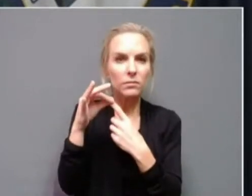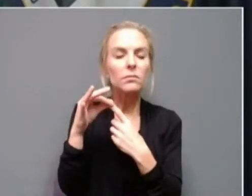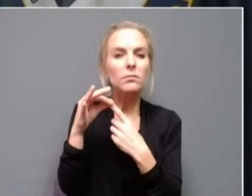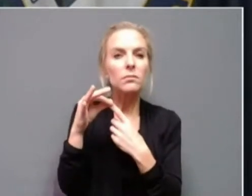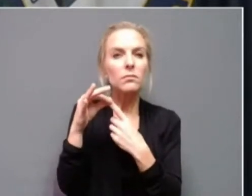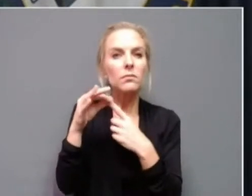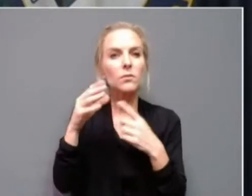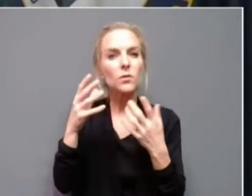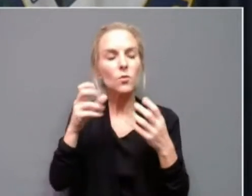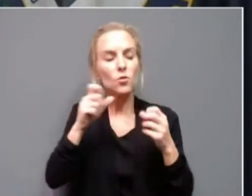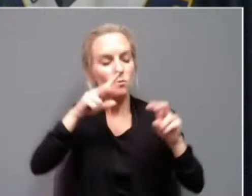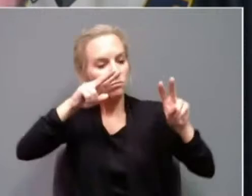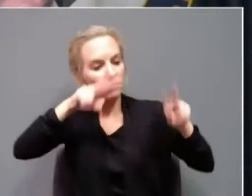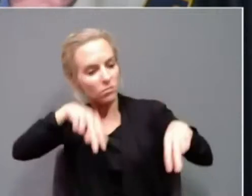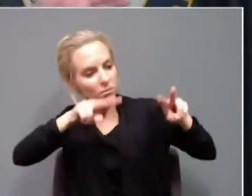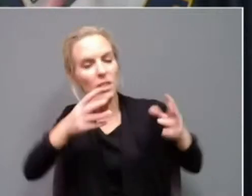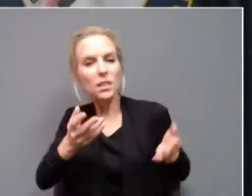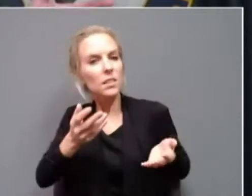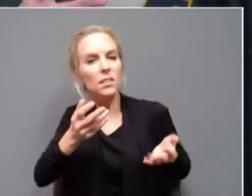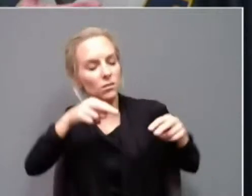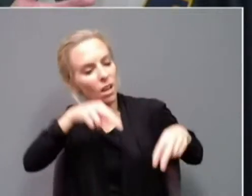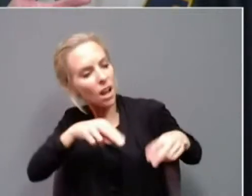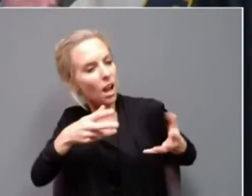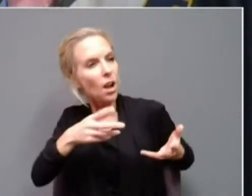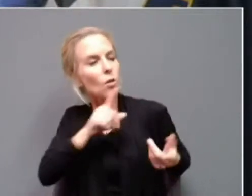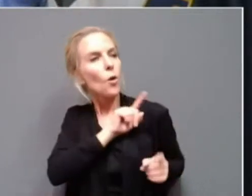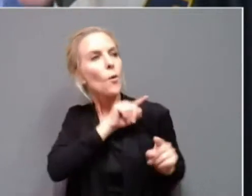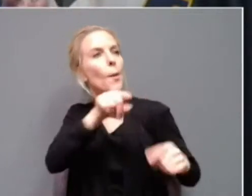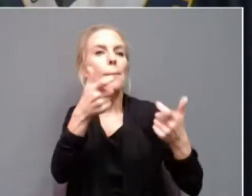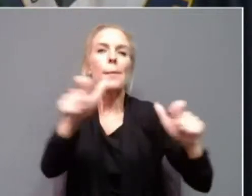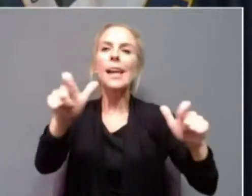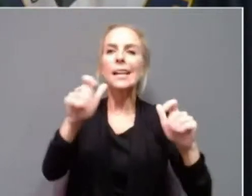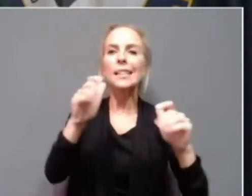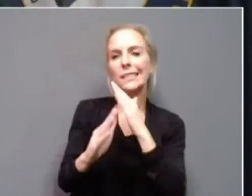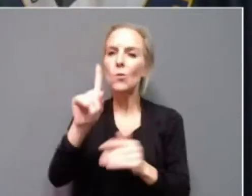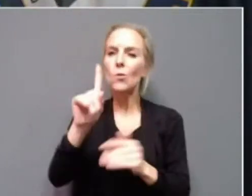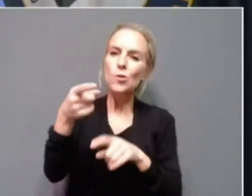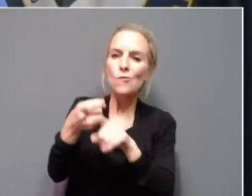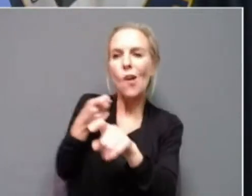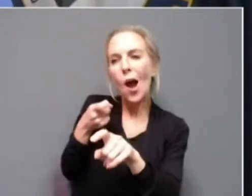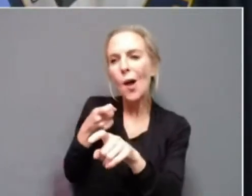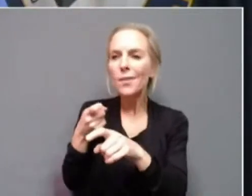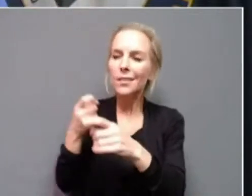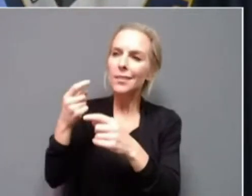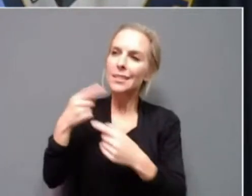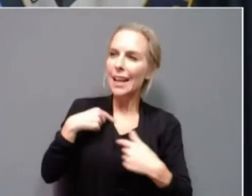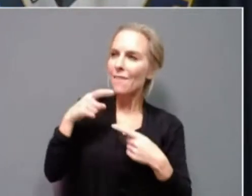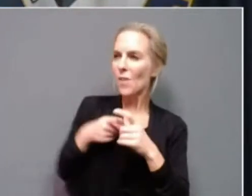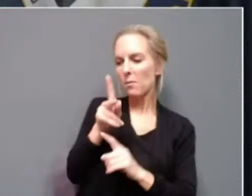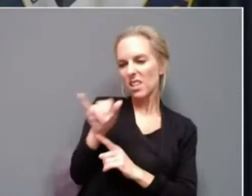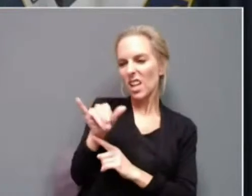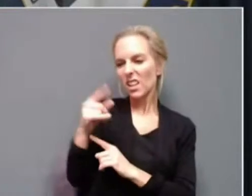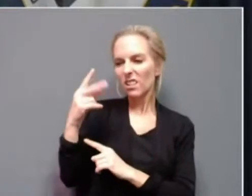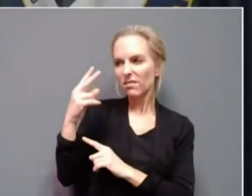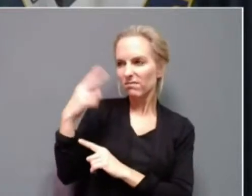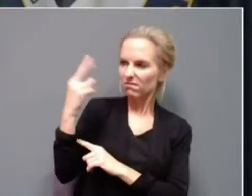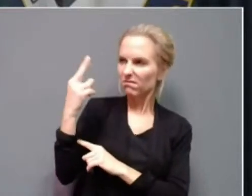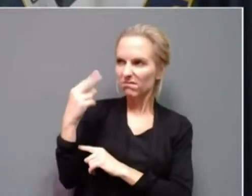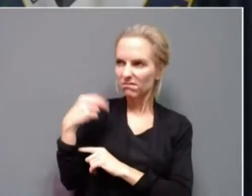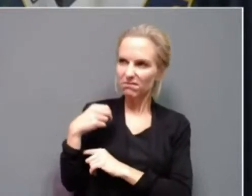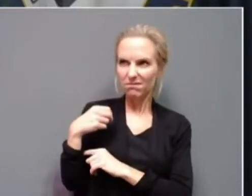upon again, to not go to some big city and then they say, where are you from? Say Kentucky, and they say,